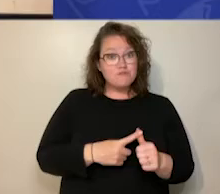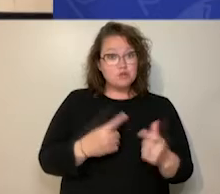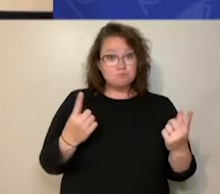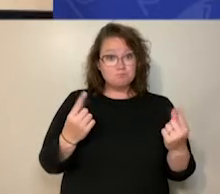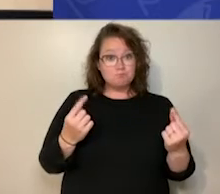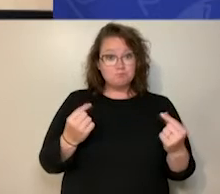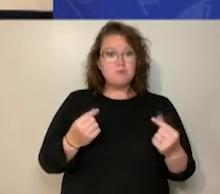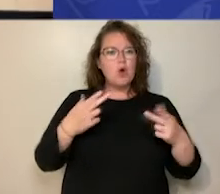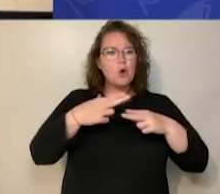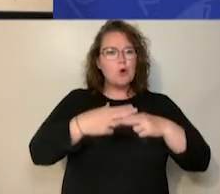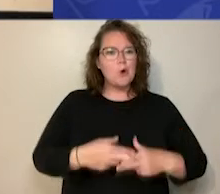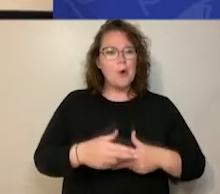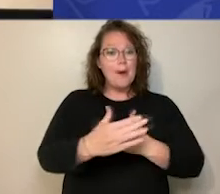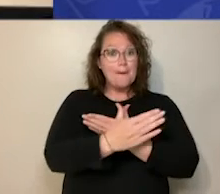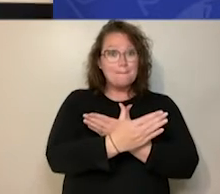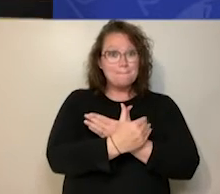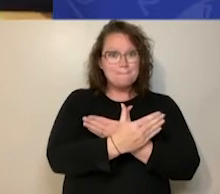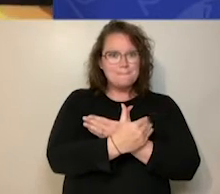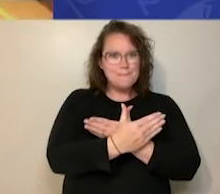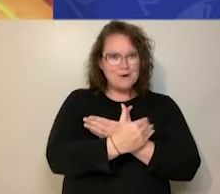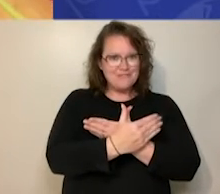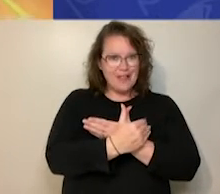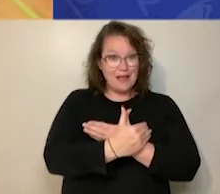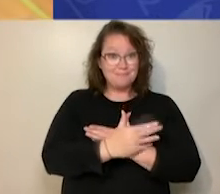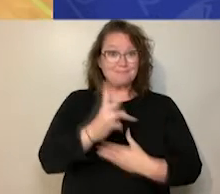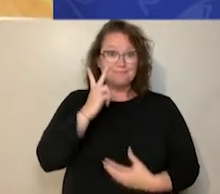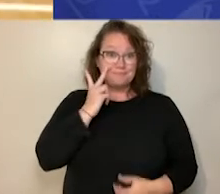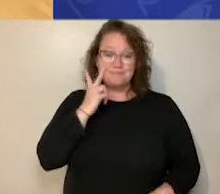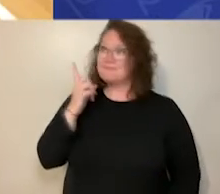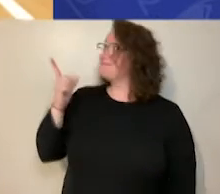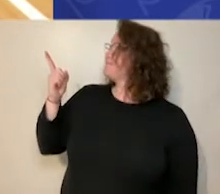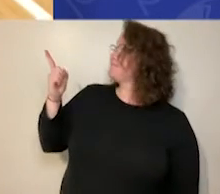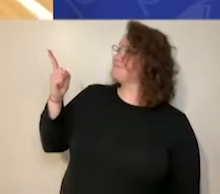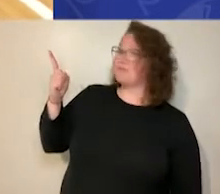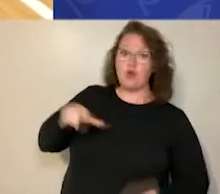butterfly pose. So let's get down to the floor.